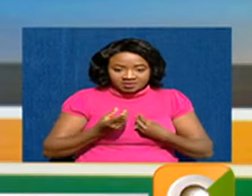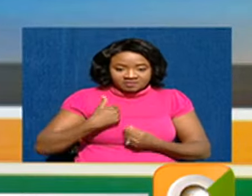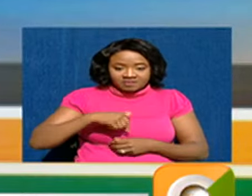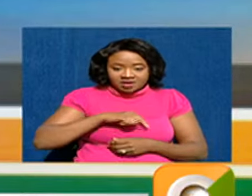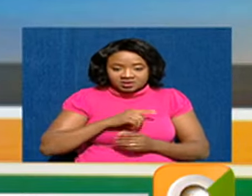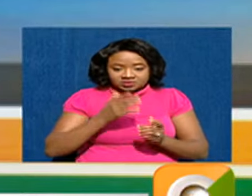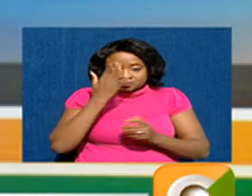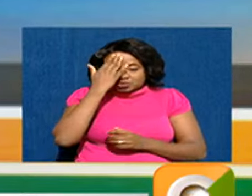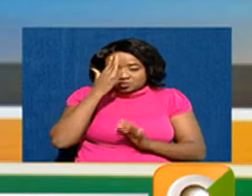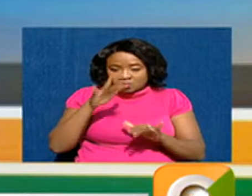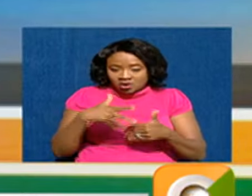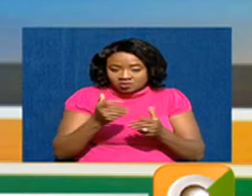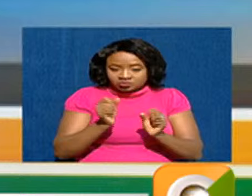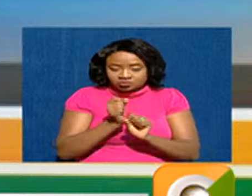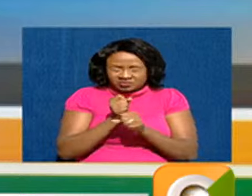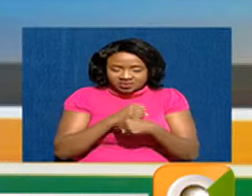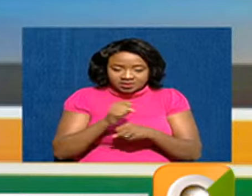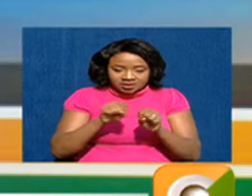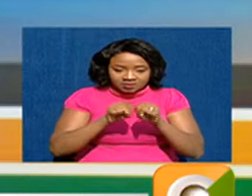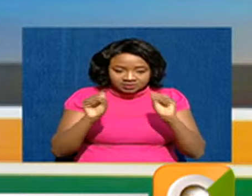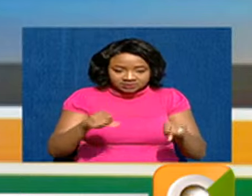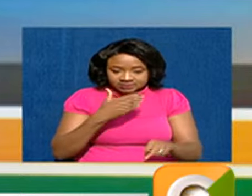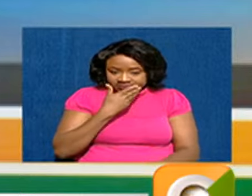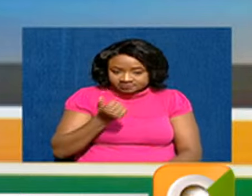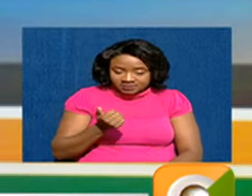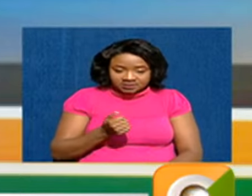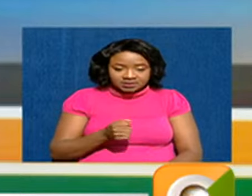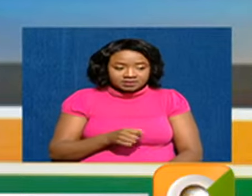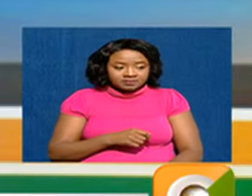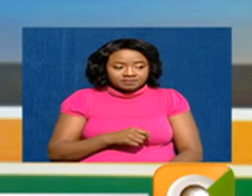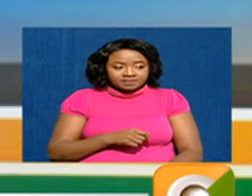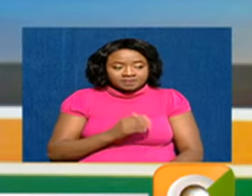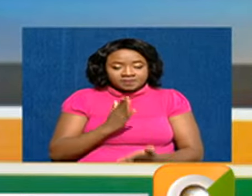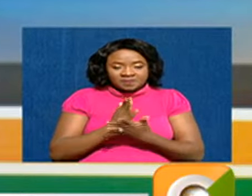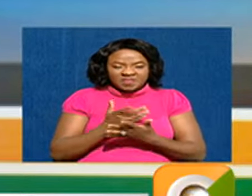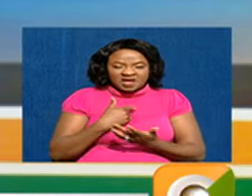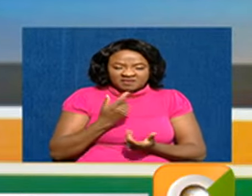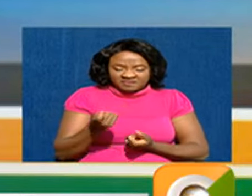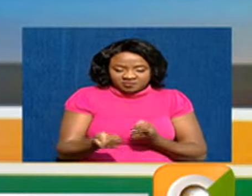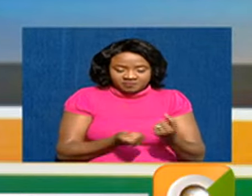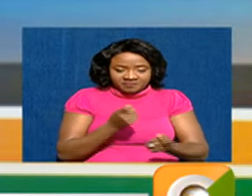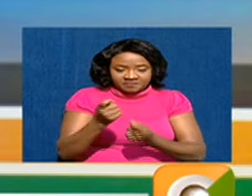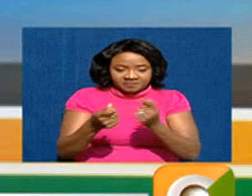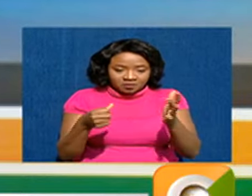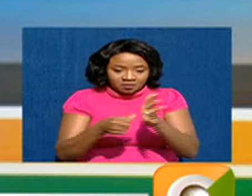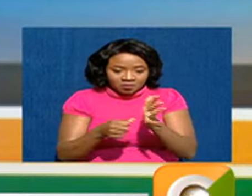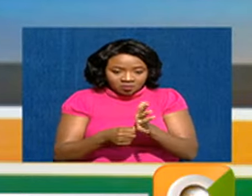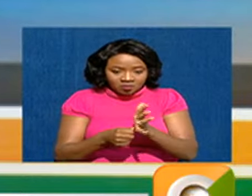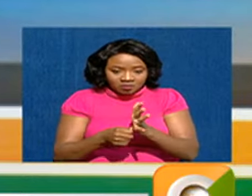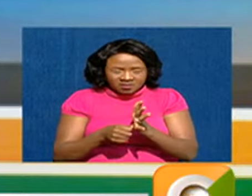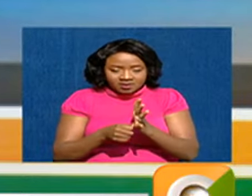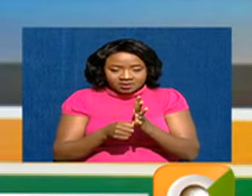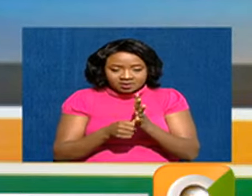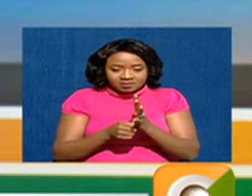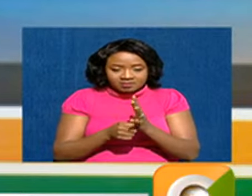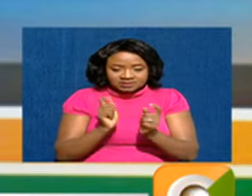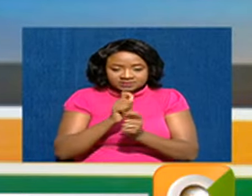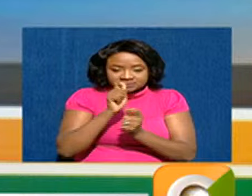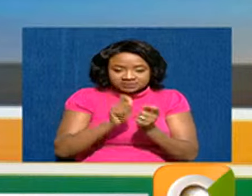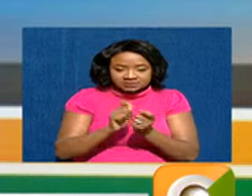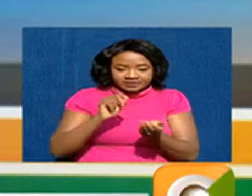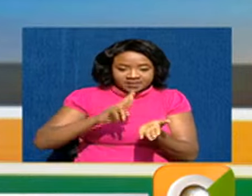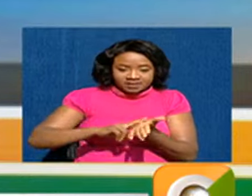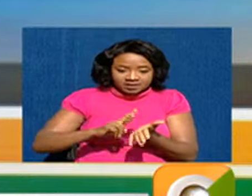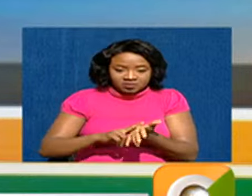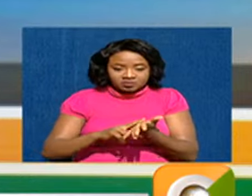better. So we are not the few teething problems concerning erroneous records of